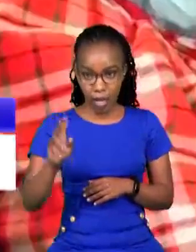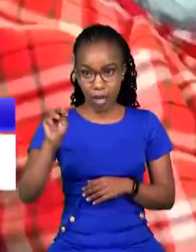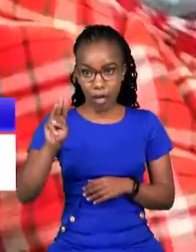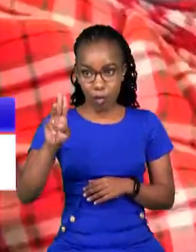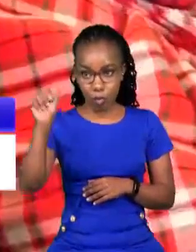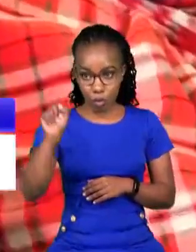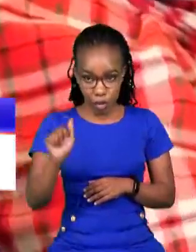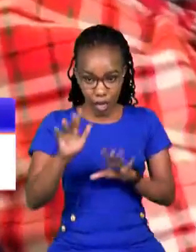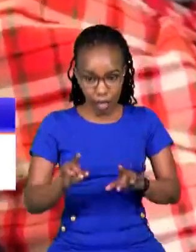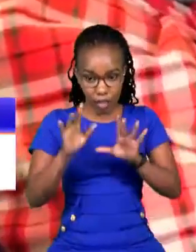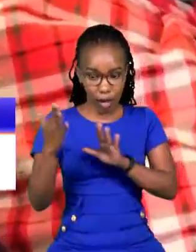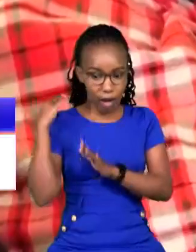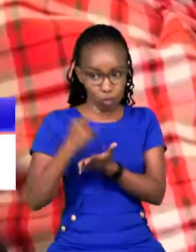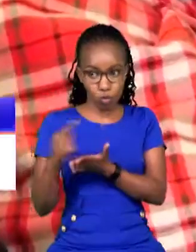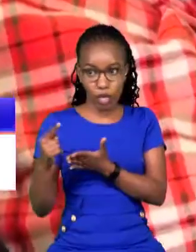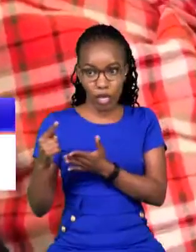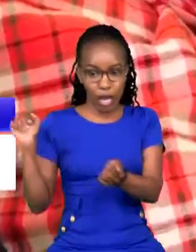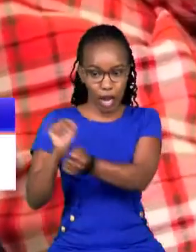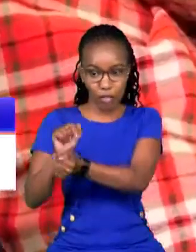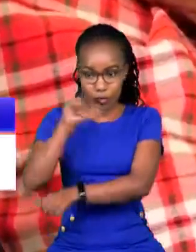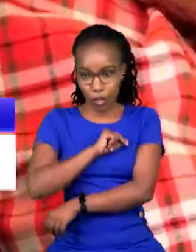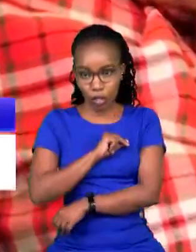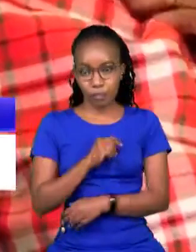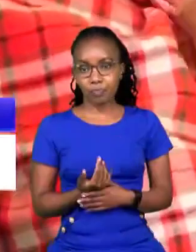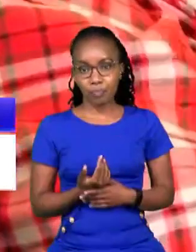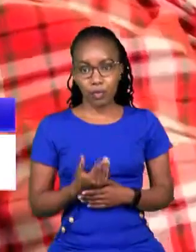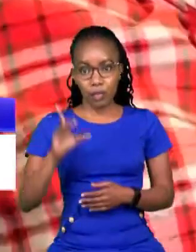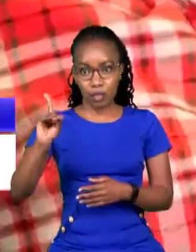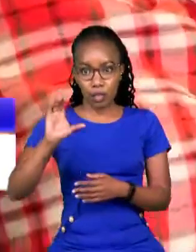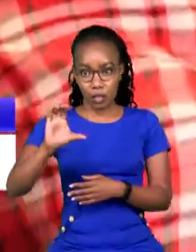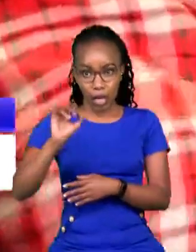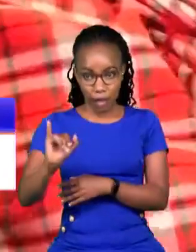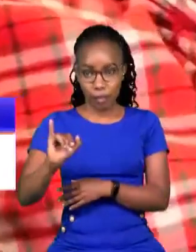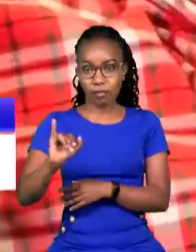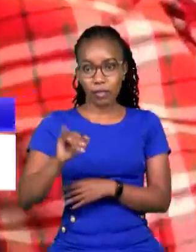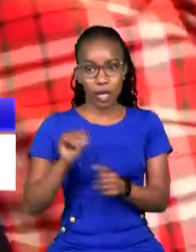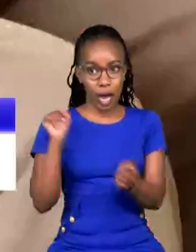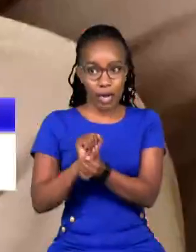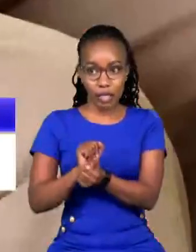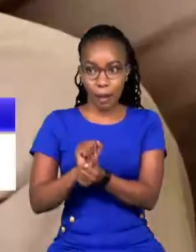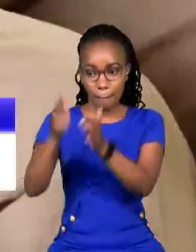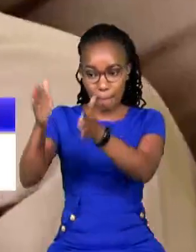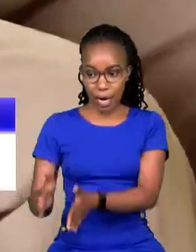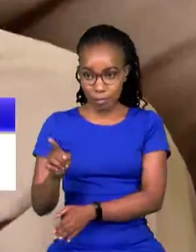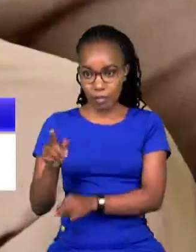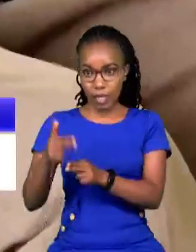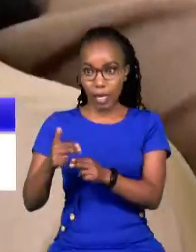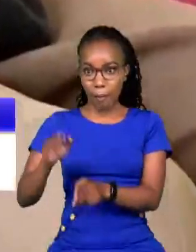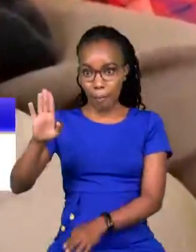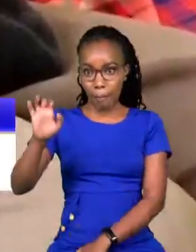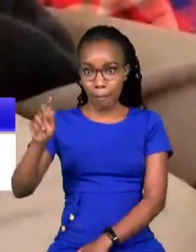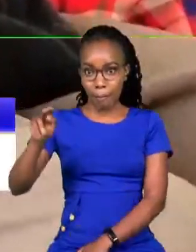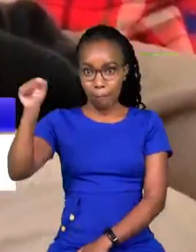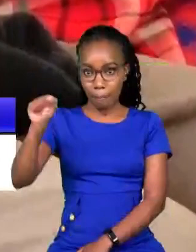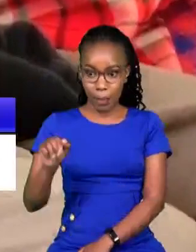in Kitengela last week has been arrested. Detectives from the Directorate of Criminal Investigations arrested the suspect, Benson Melonye Ole